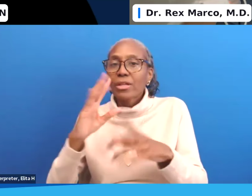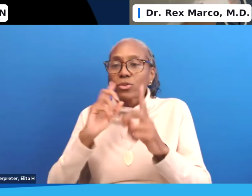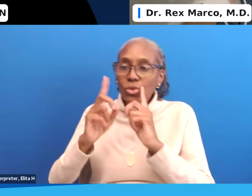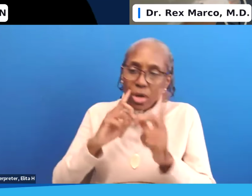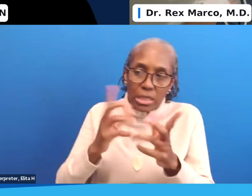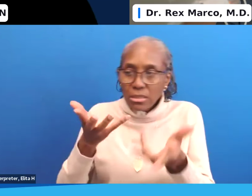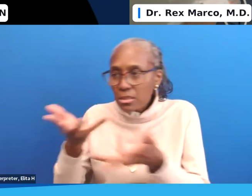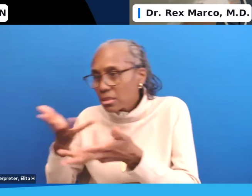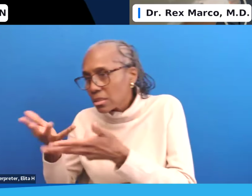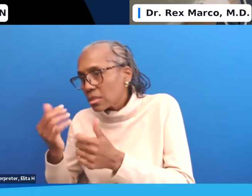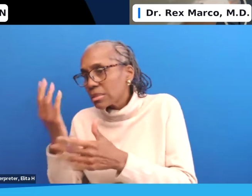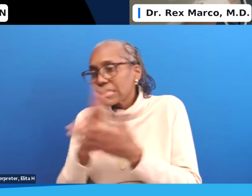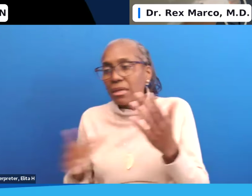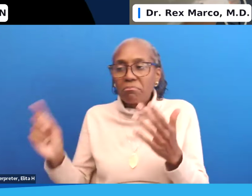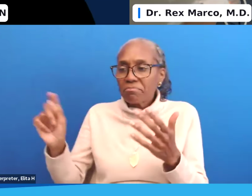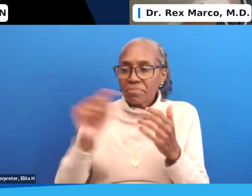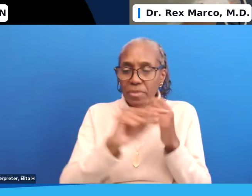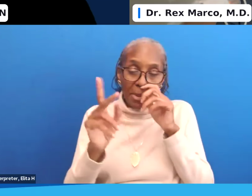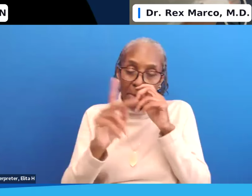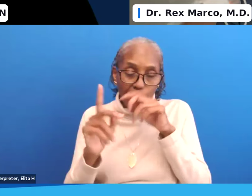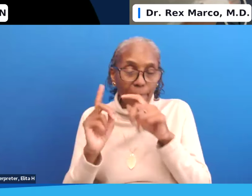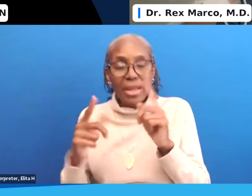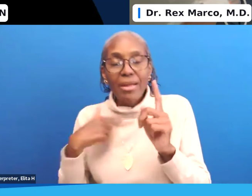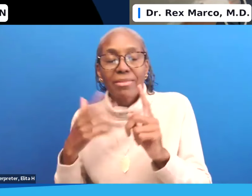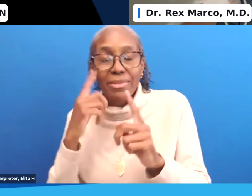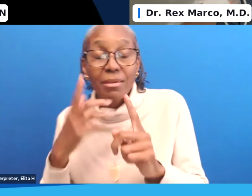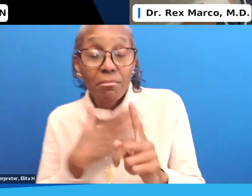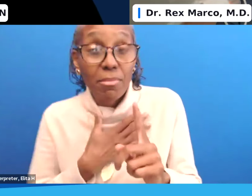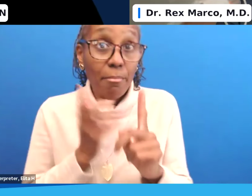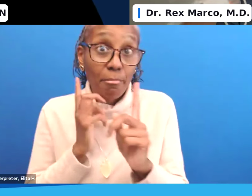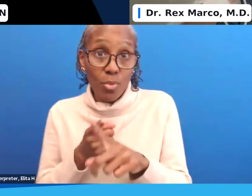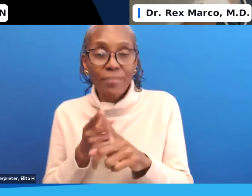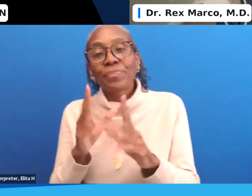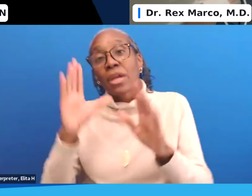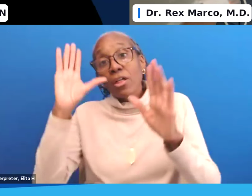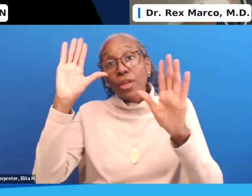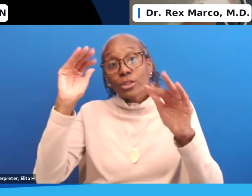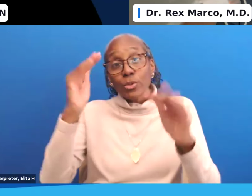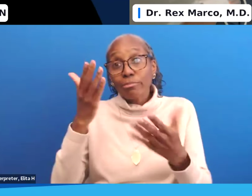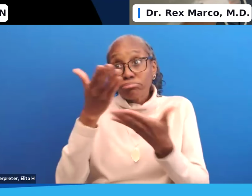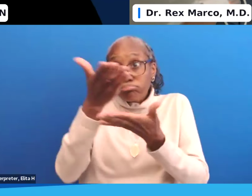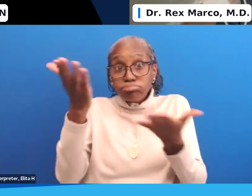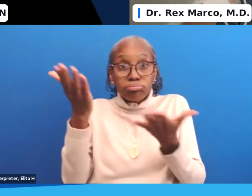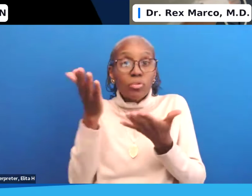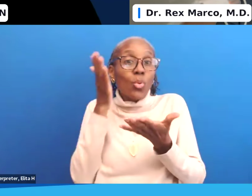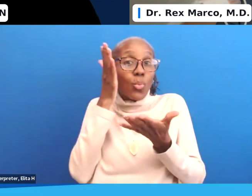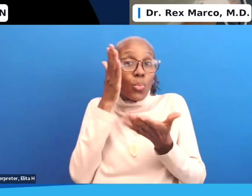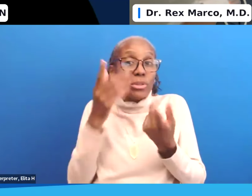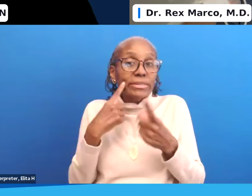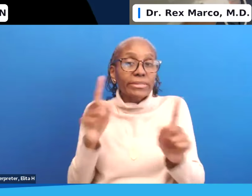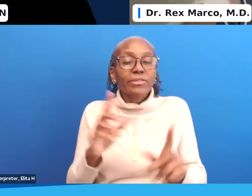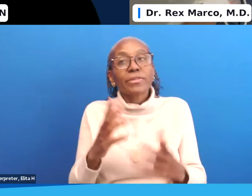to a couple of different people, but I think my point is there's hope out there that this will be